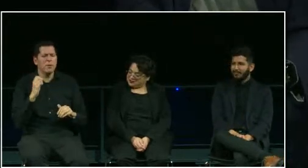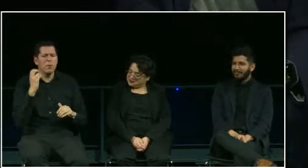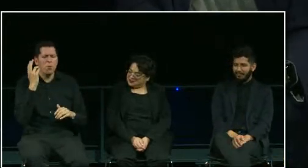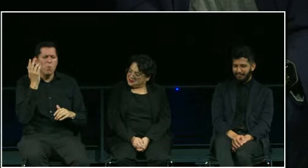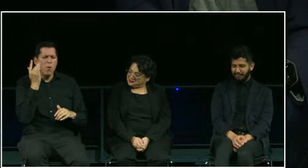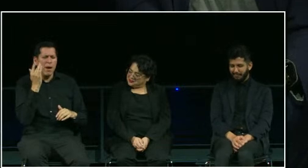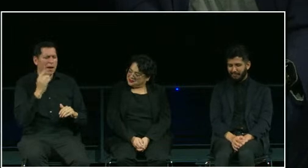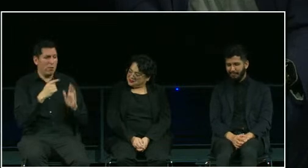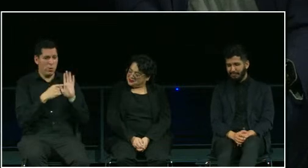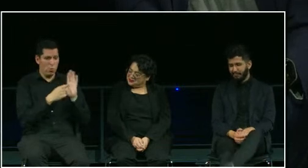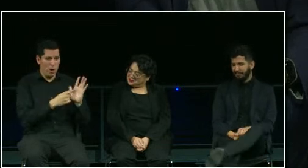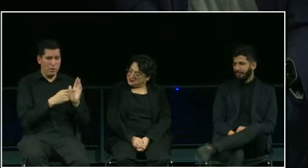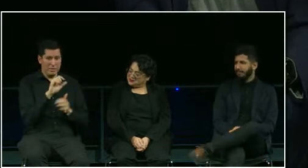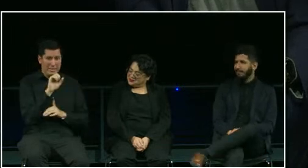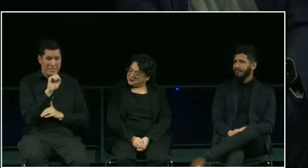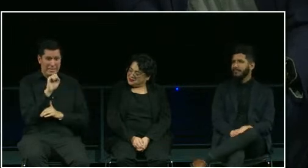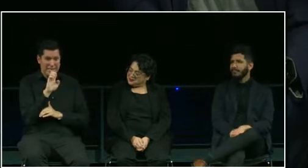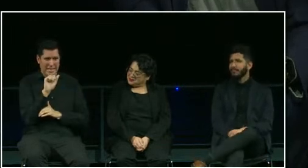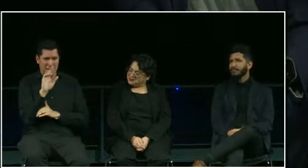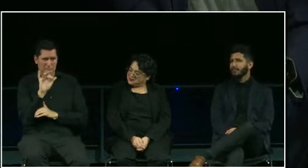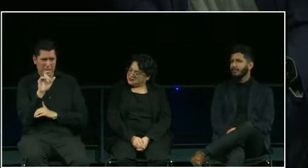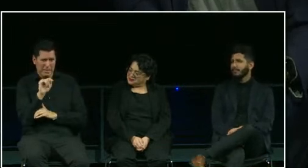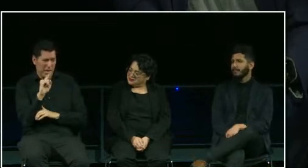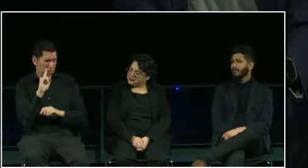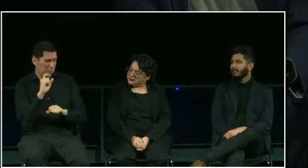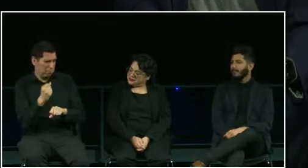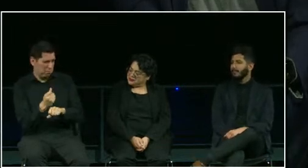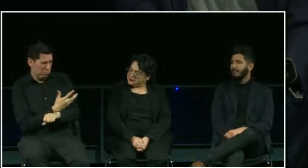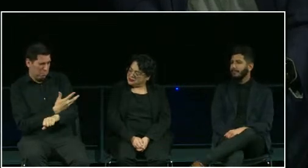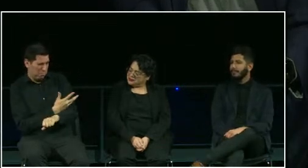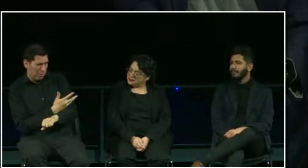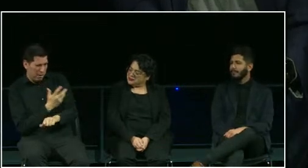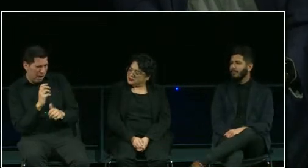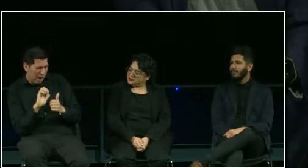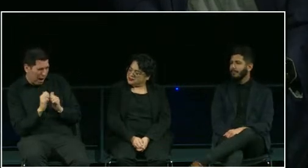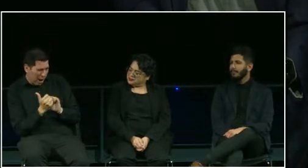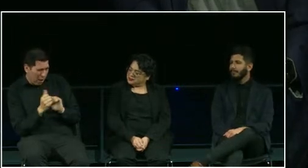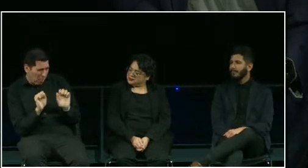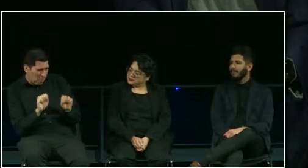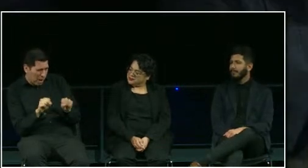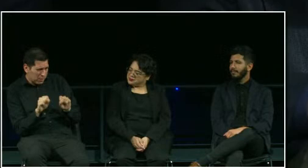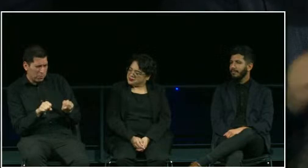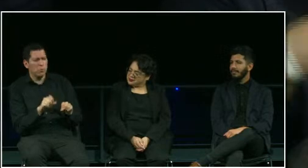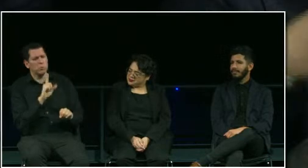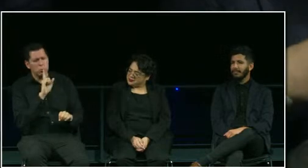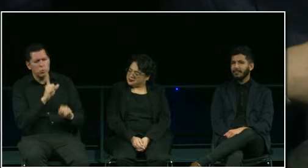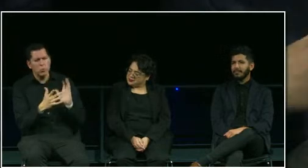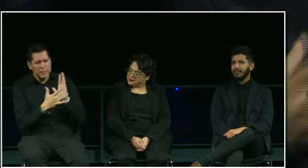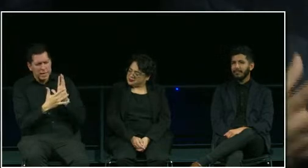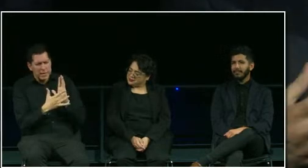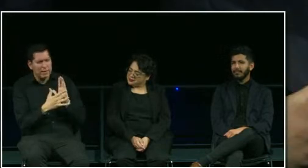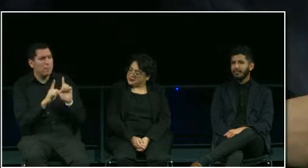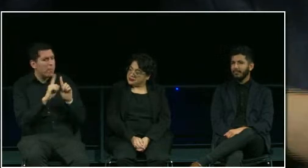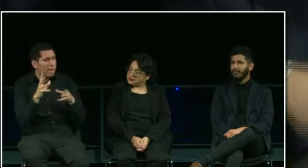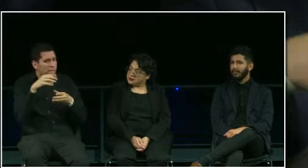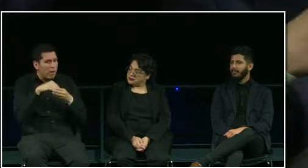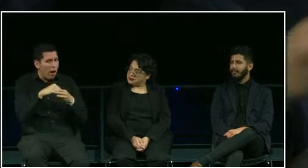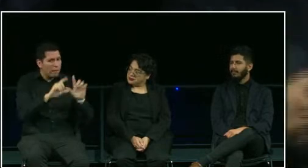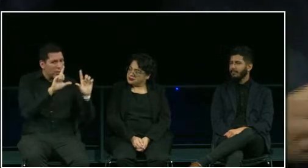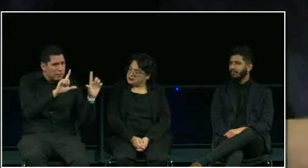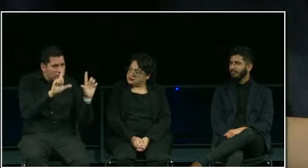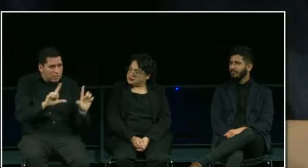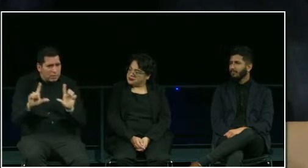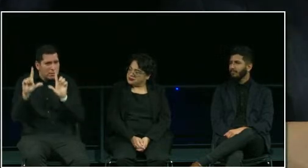saw CBS, I was like blown away. Like, how did they do that with just the technical aspect, but the cinematography